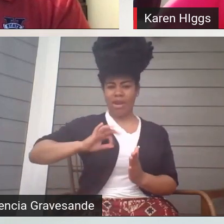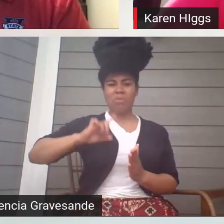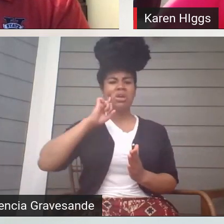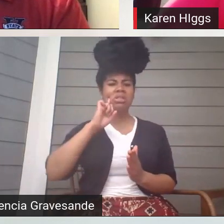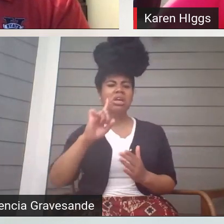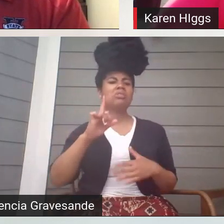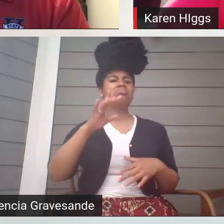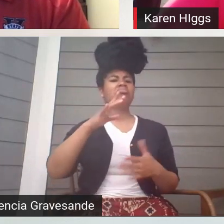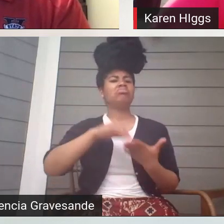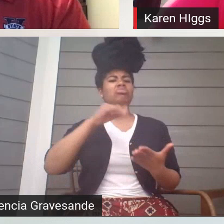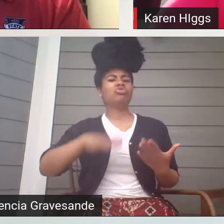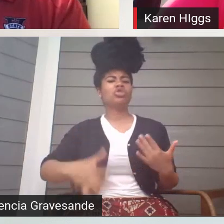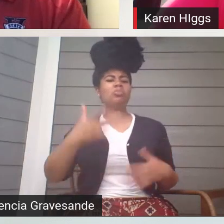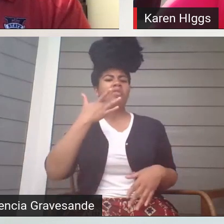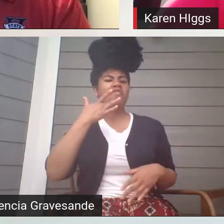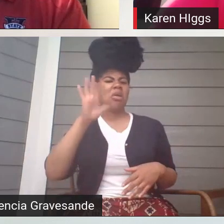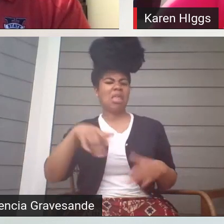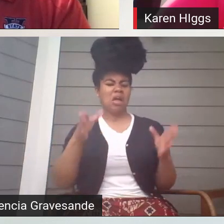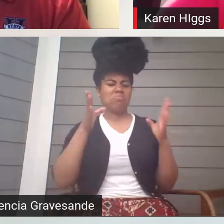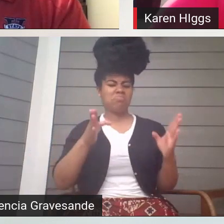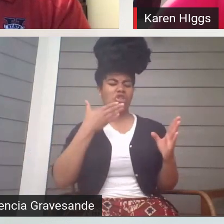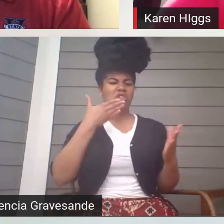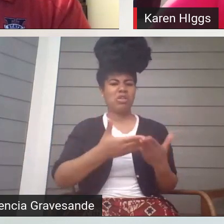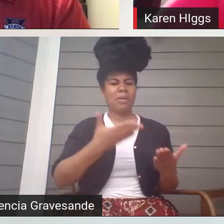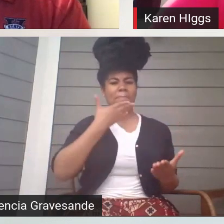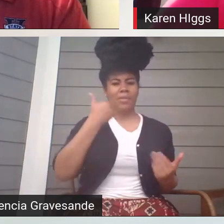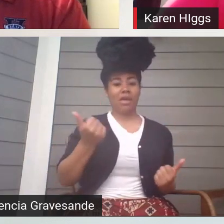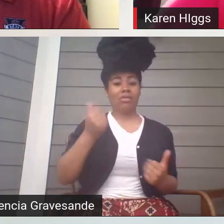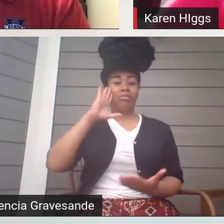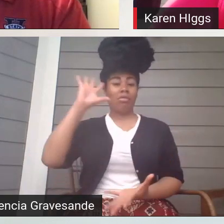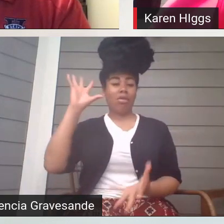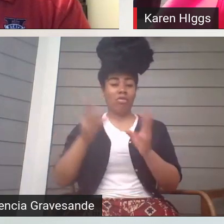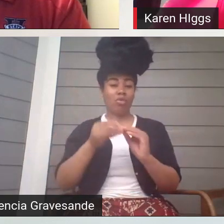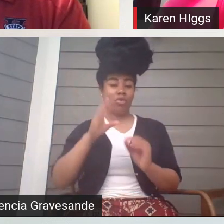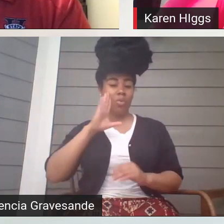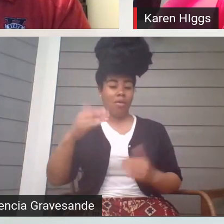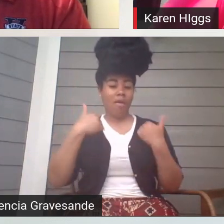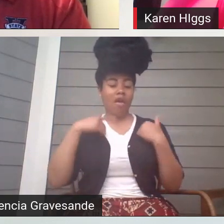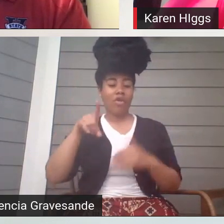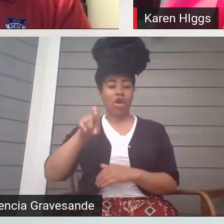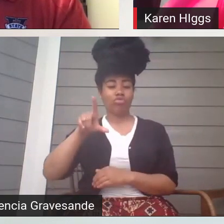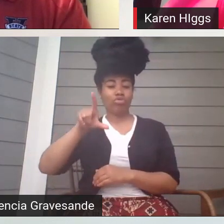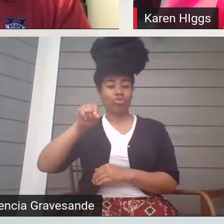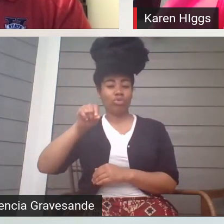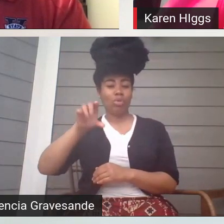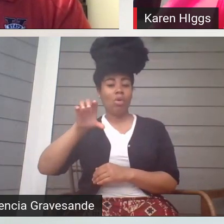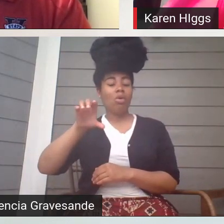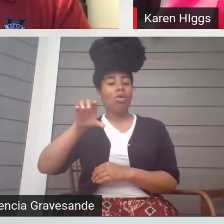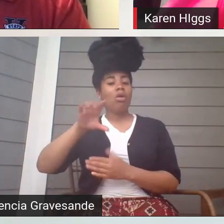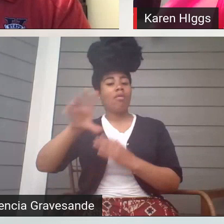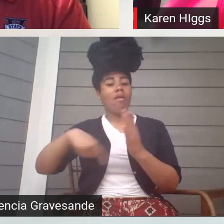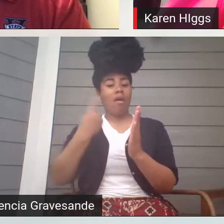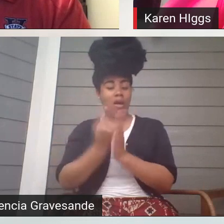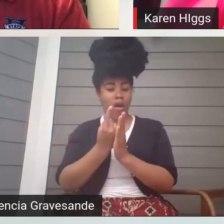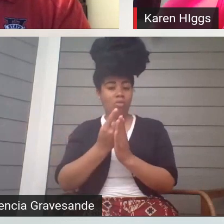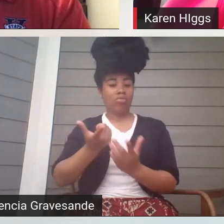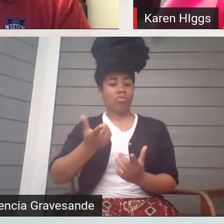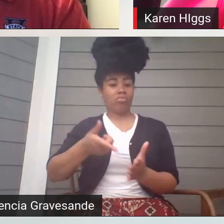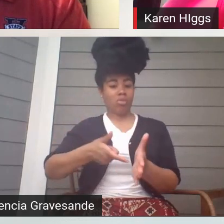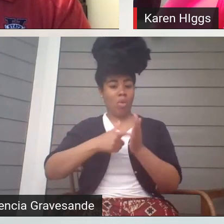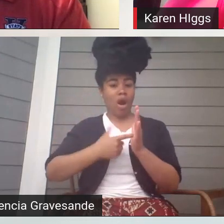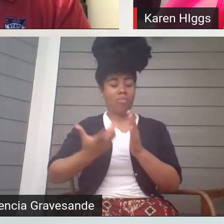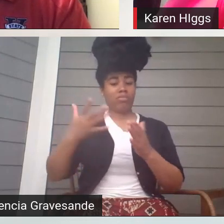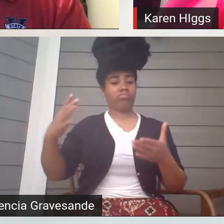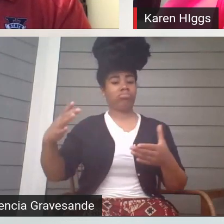of 15 hours a semester, then you're going to get your 120 required hours within your 4-year time frame.